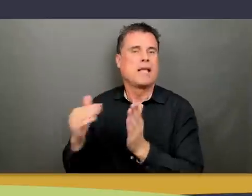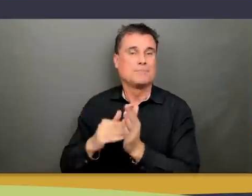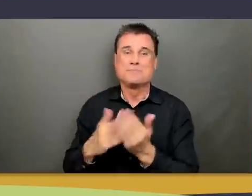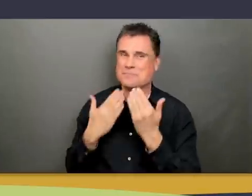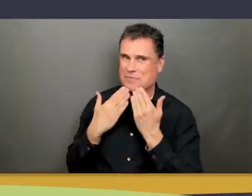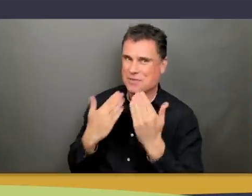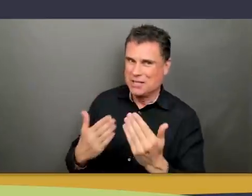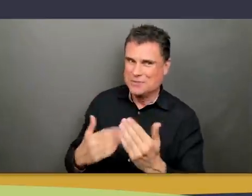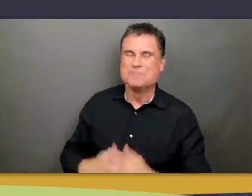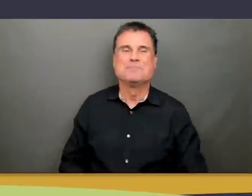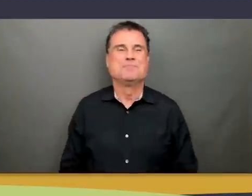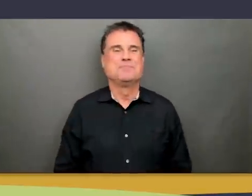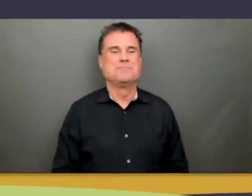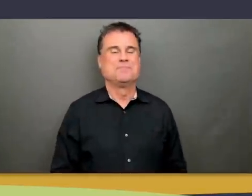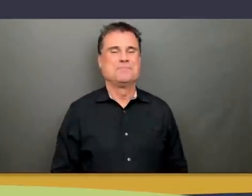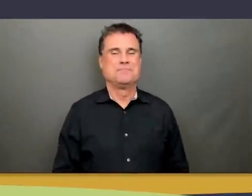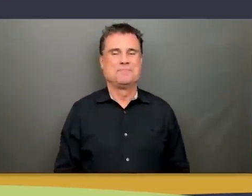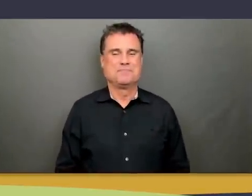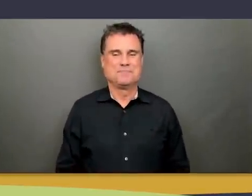Hello, everybody.